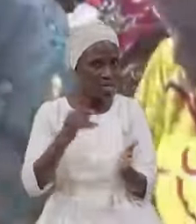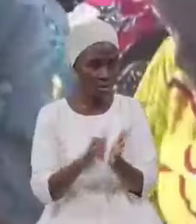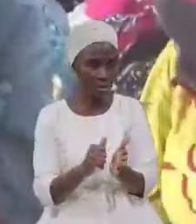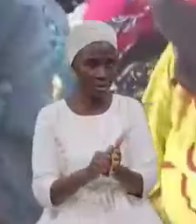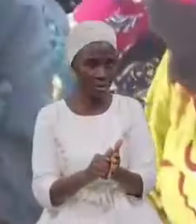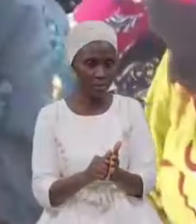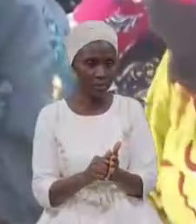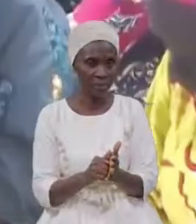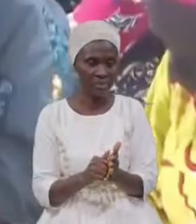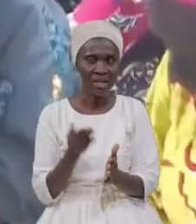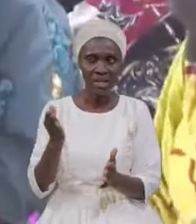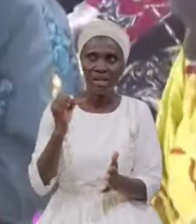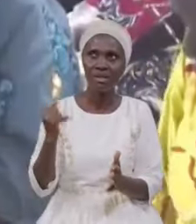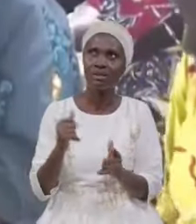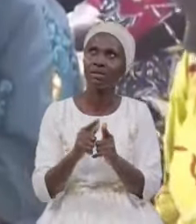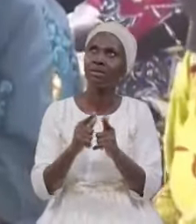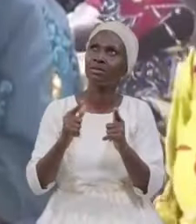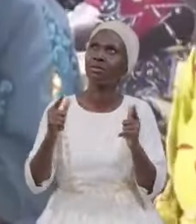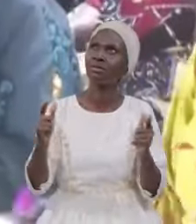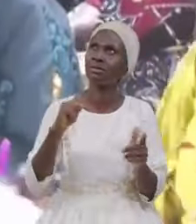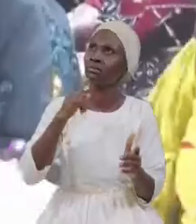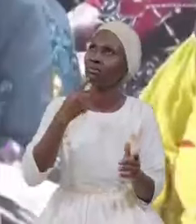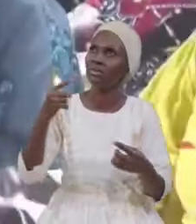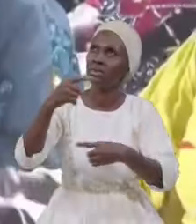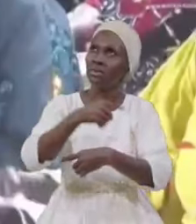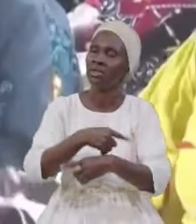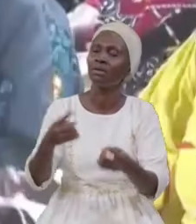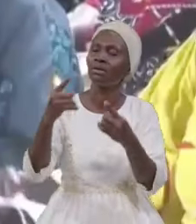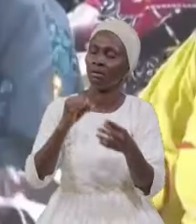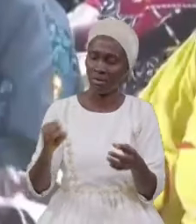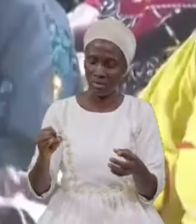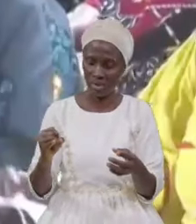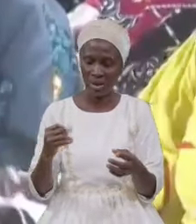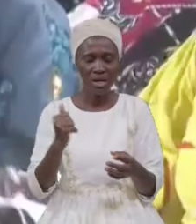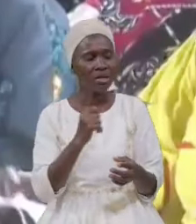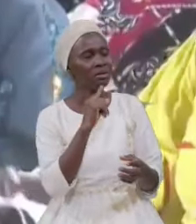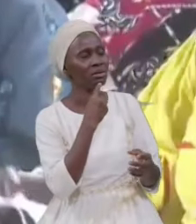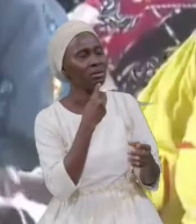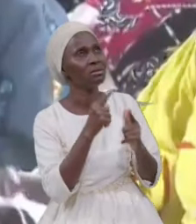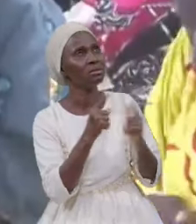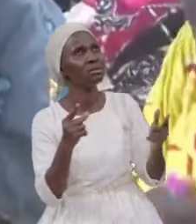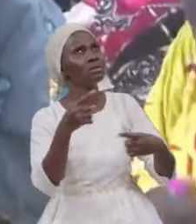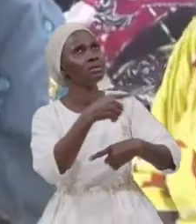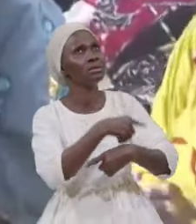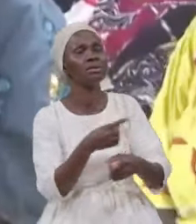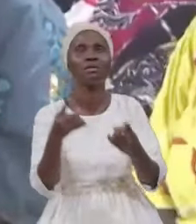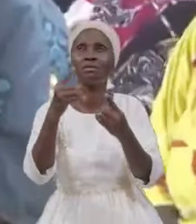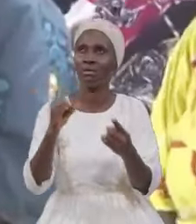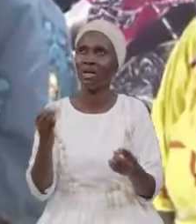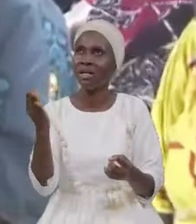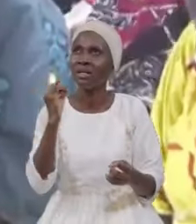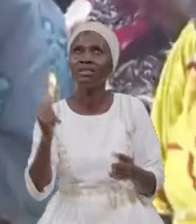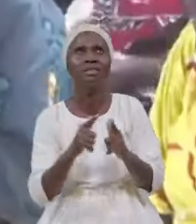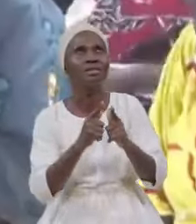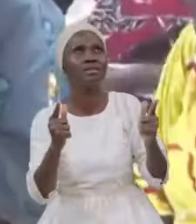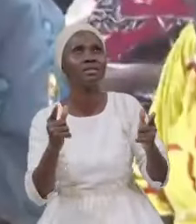coming, a great day coming, there's a great day coming by and by. You